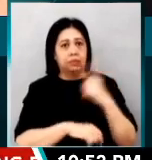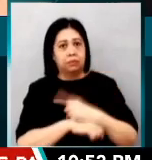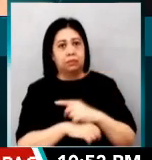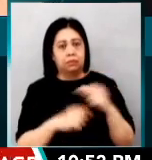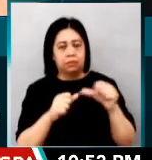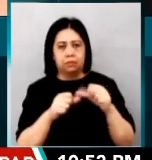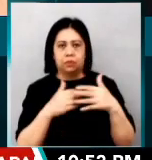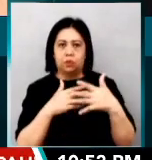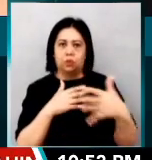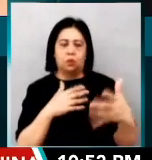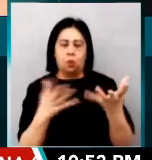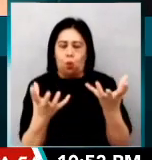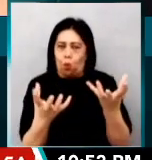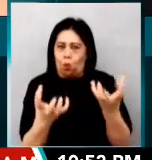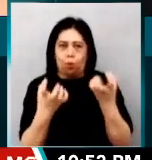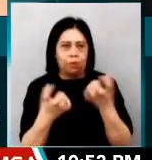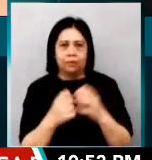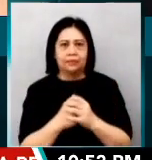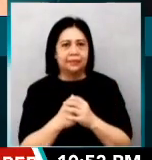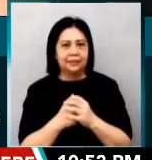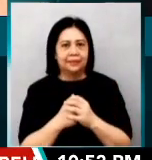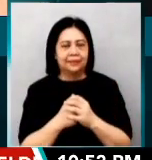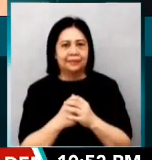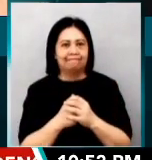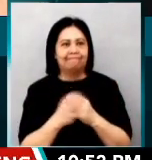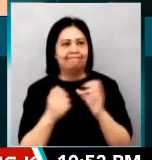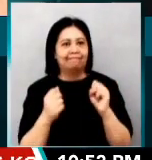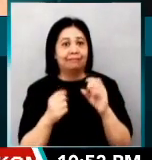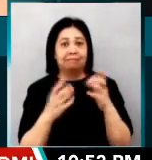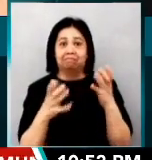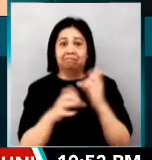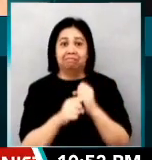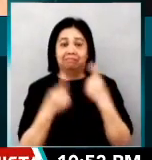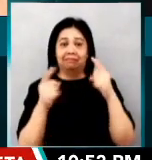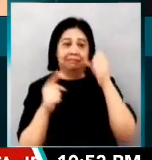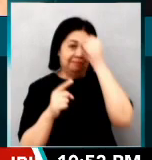it. So, when I got it, it was...